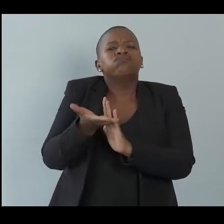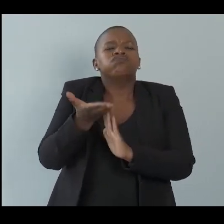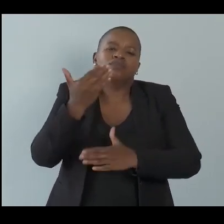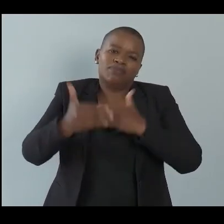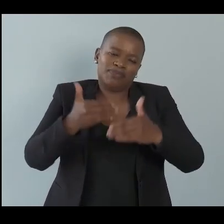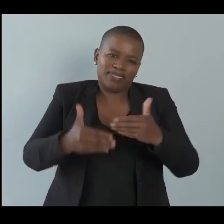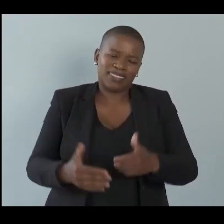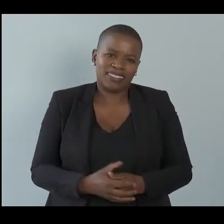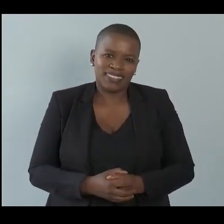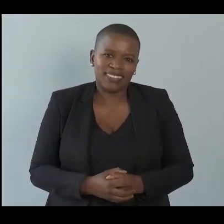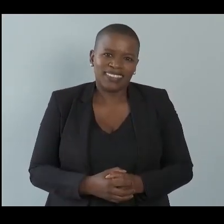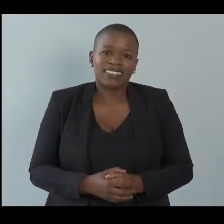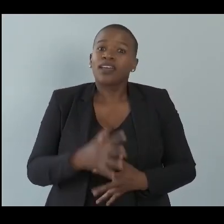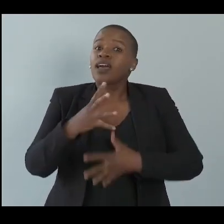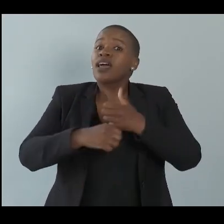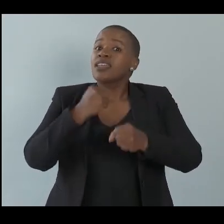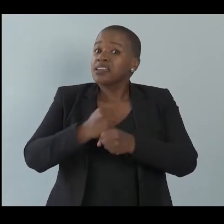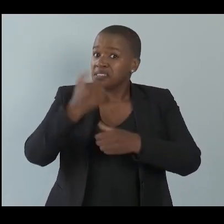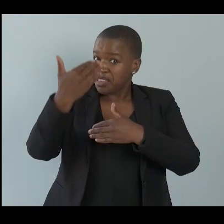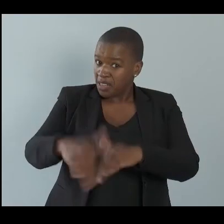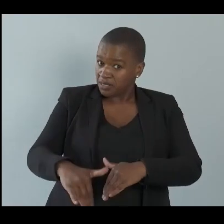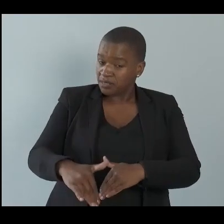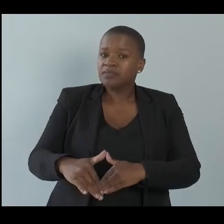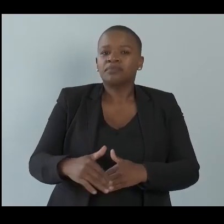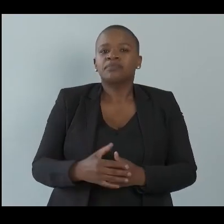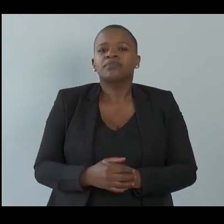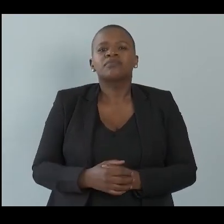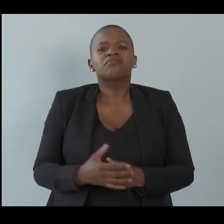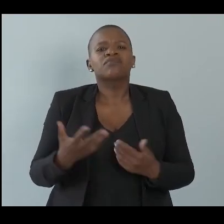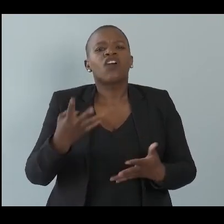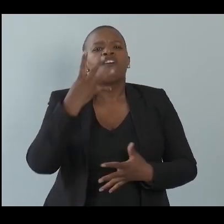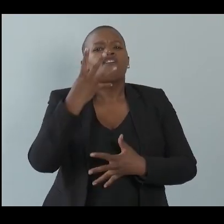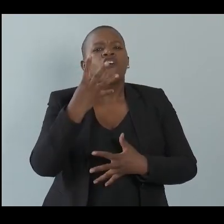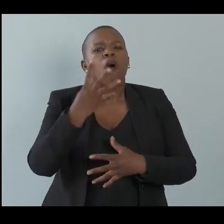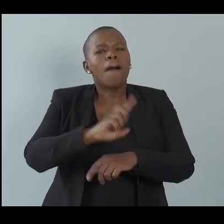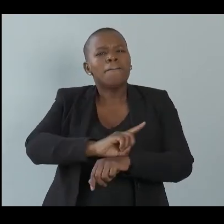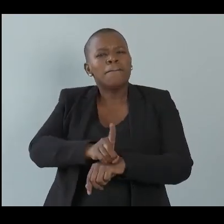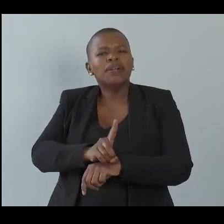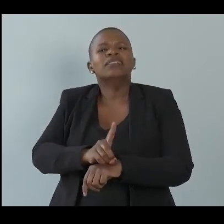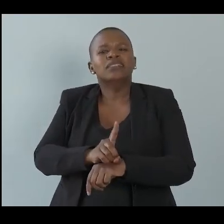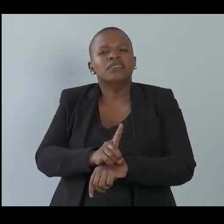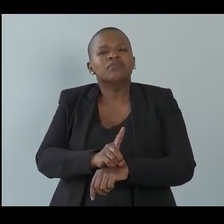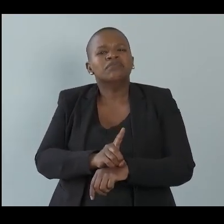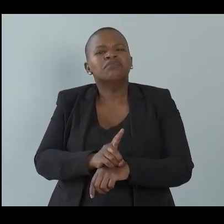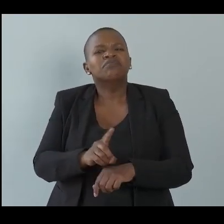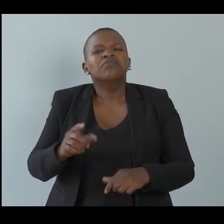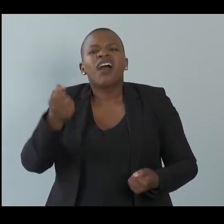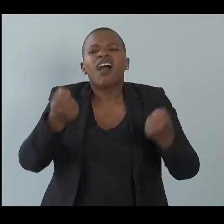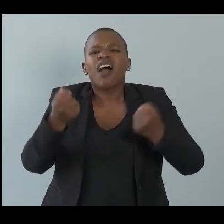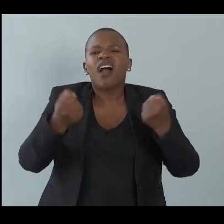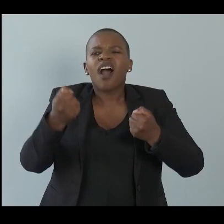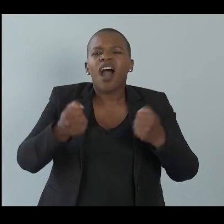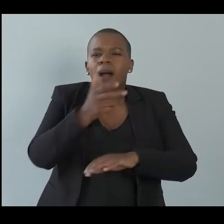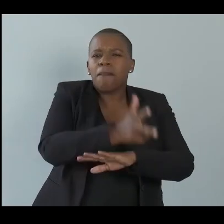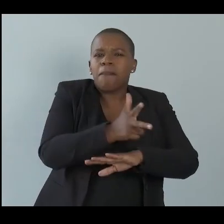At year-end, we were fitting 1 car every 4 minutes. Now we fit 4 cars every 1 minute, with a 96%